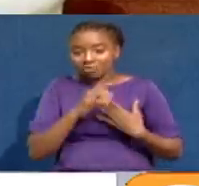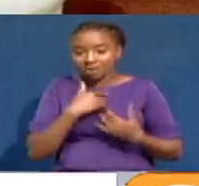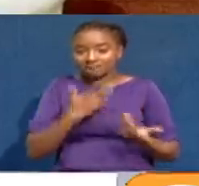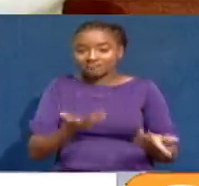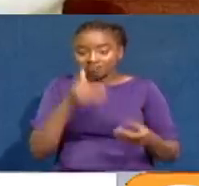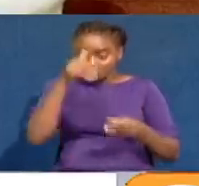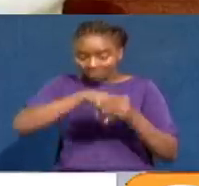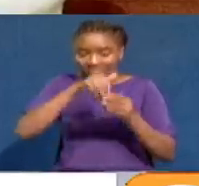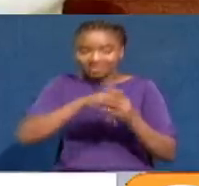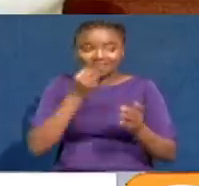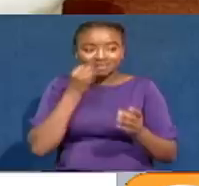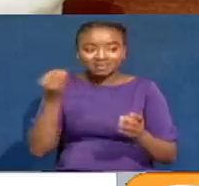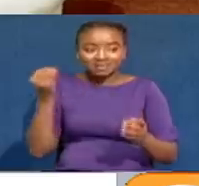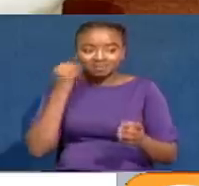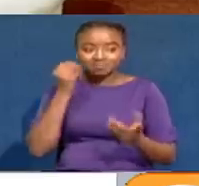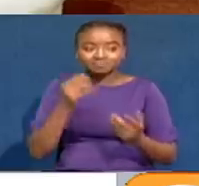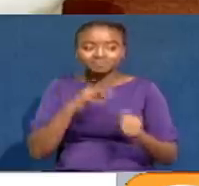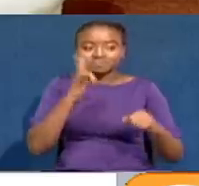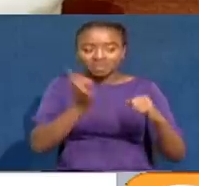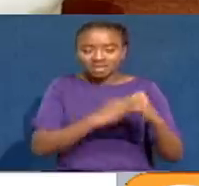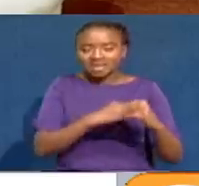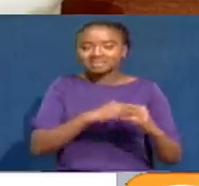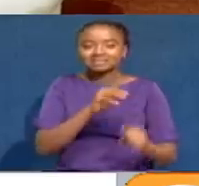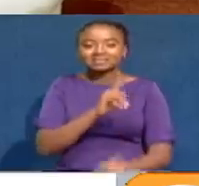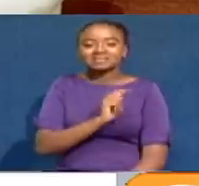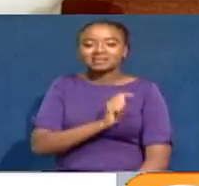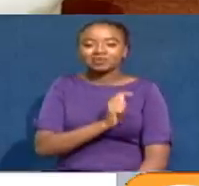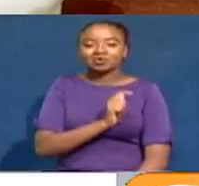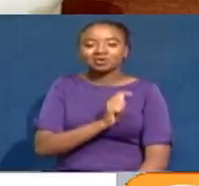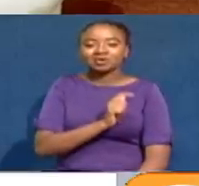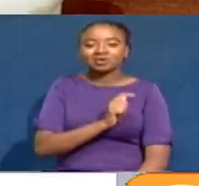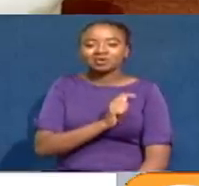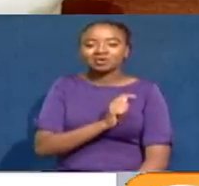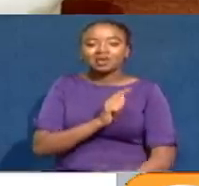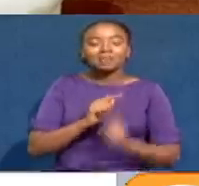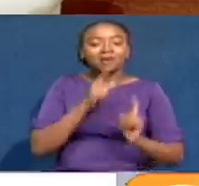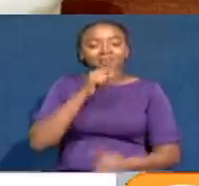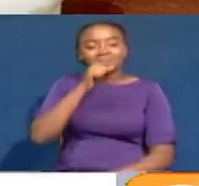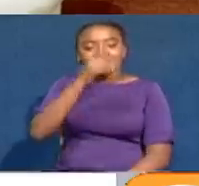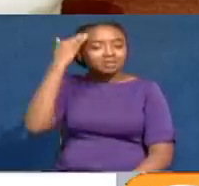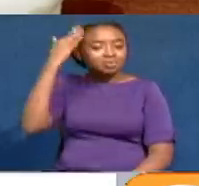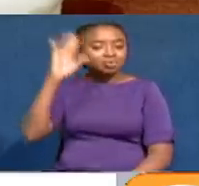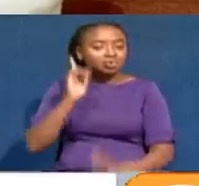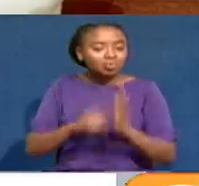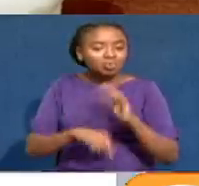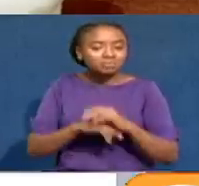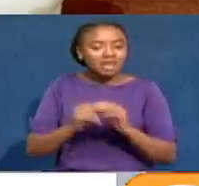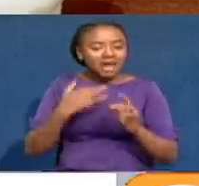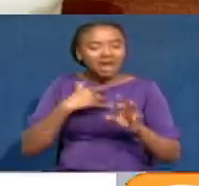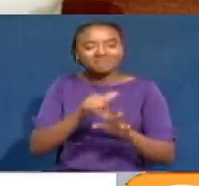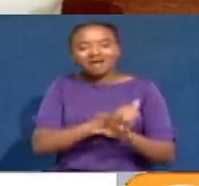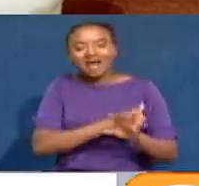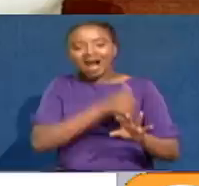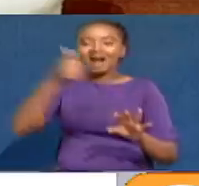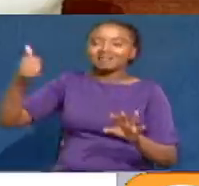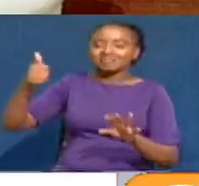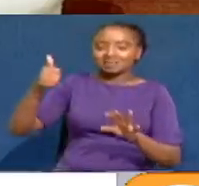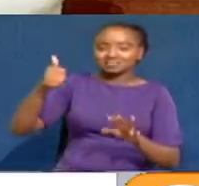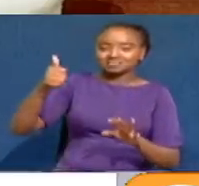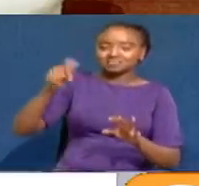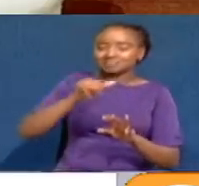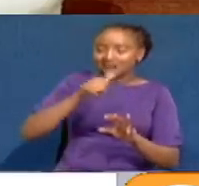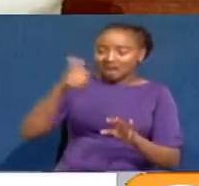and external debtors, is around 8 trillion. What Mheshimiwa Maoka Maore doesn't know is that there is other debts guaranteed by the